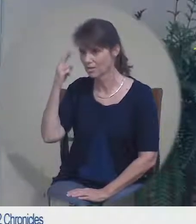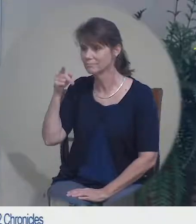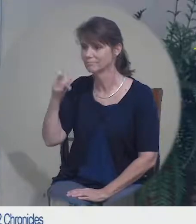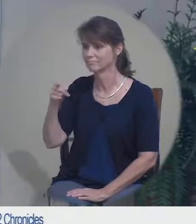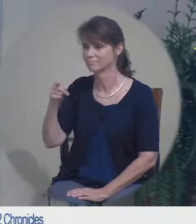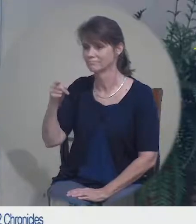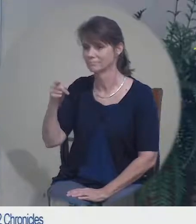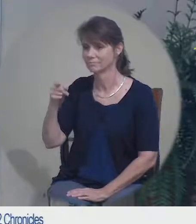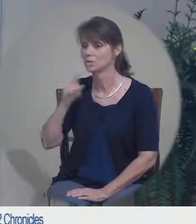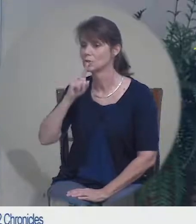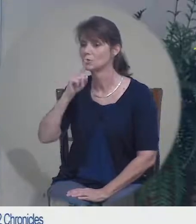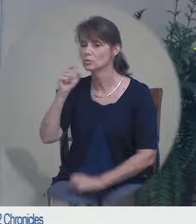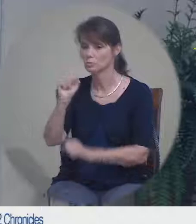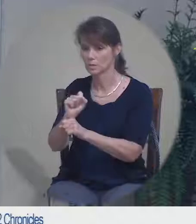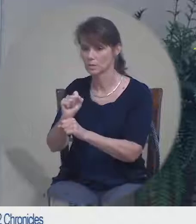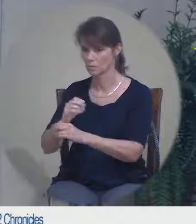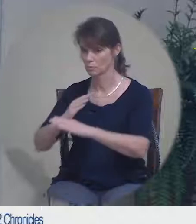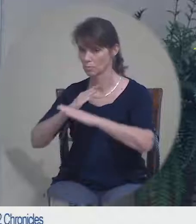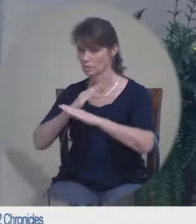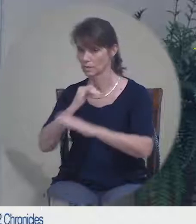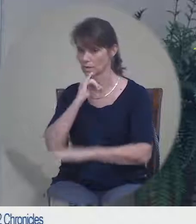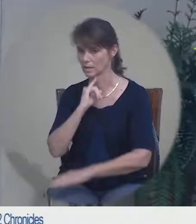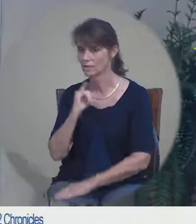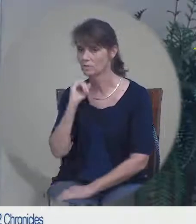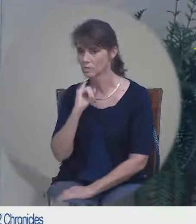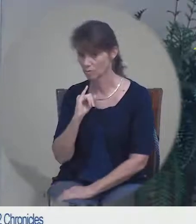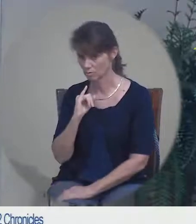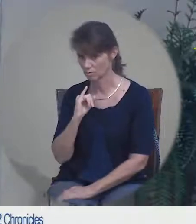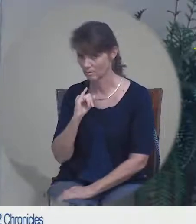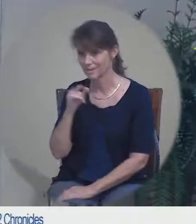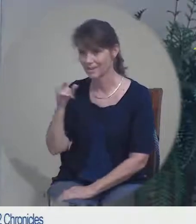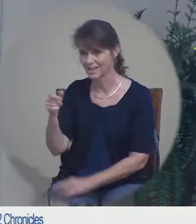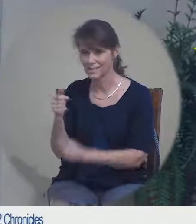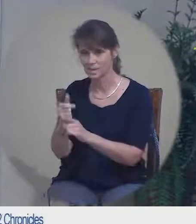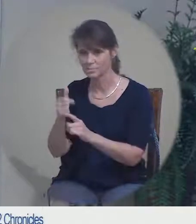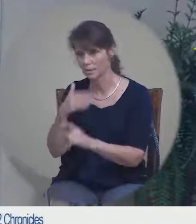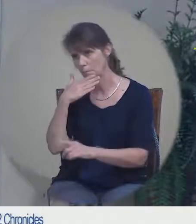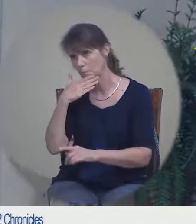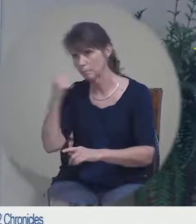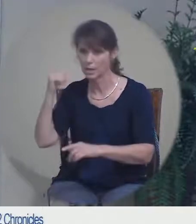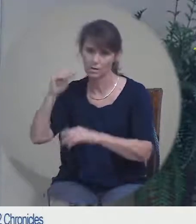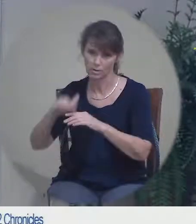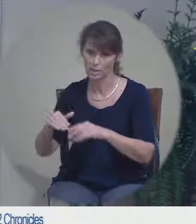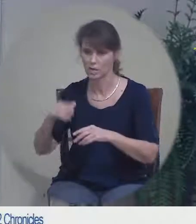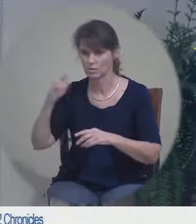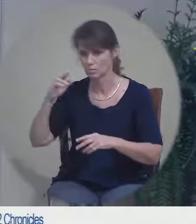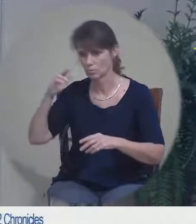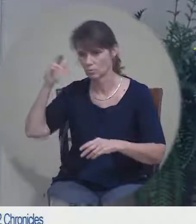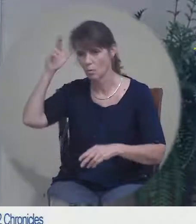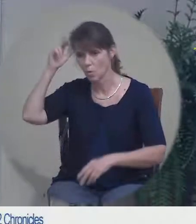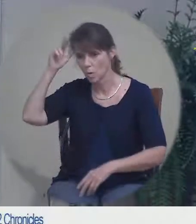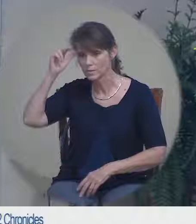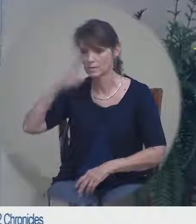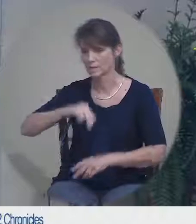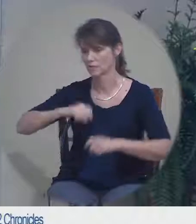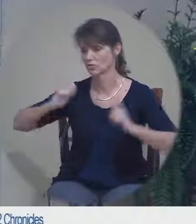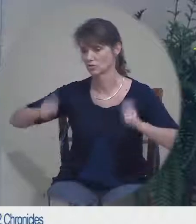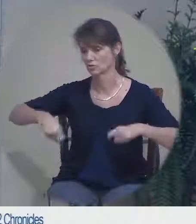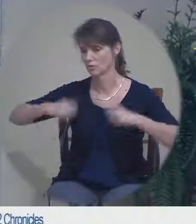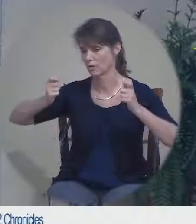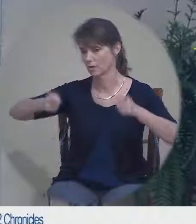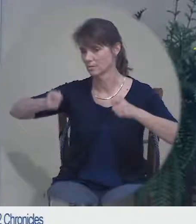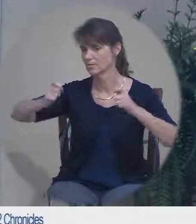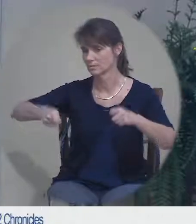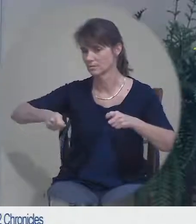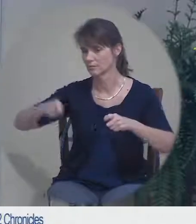true protector of Israel. He was their horses and their chariots. So you have this kind